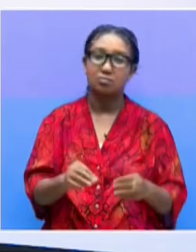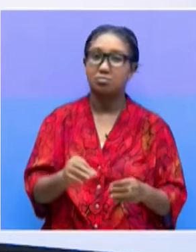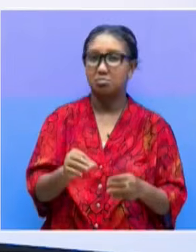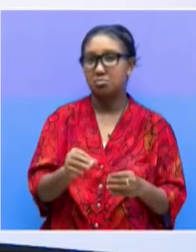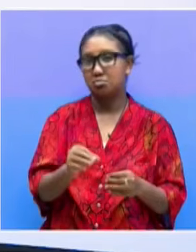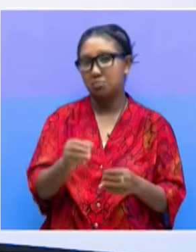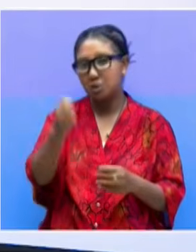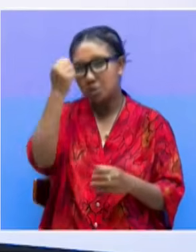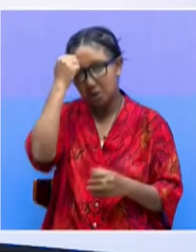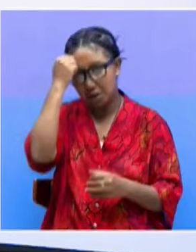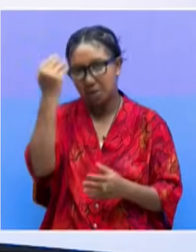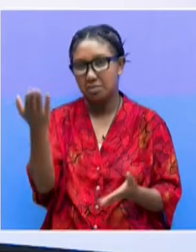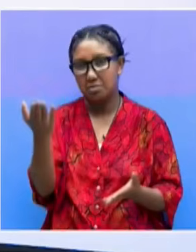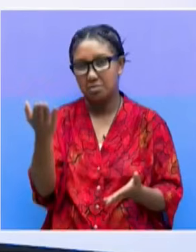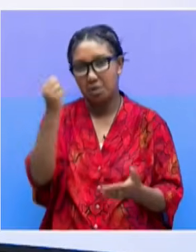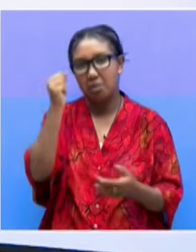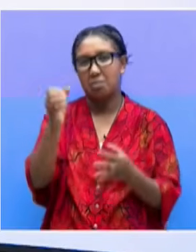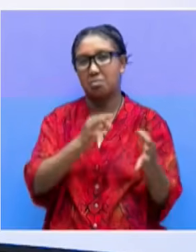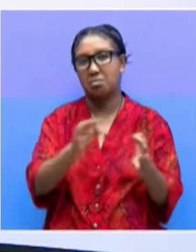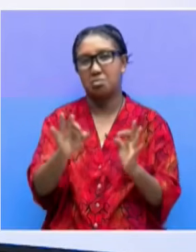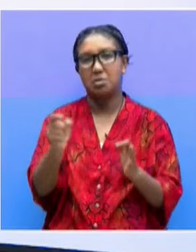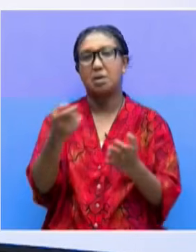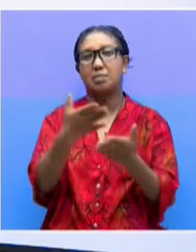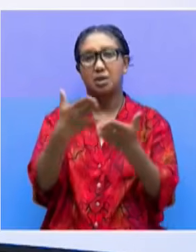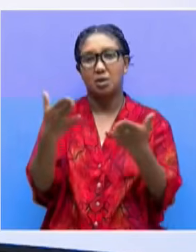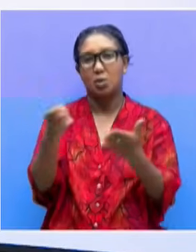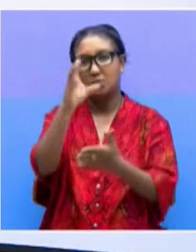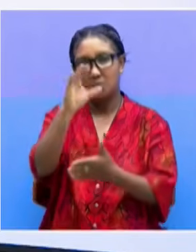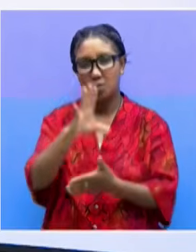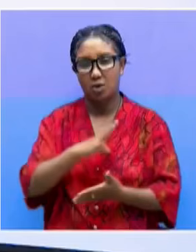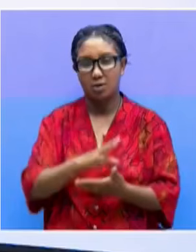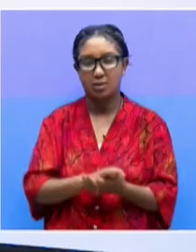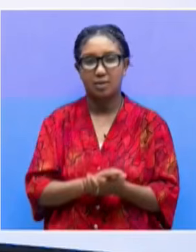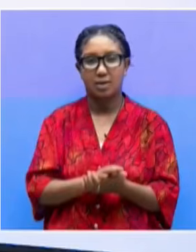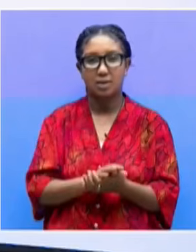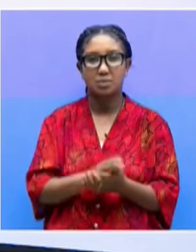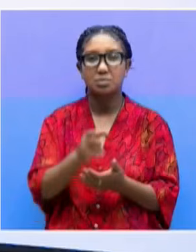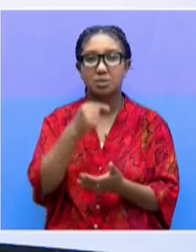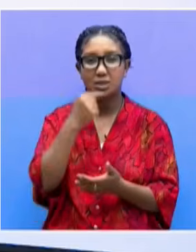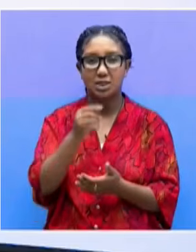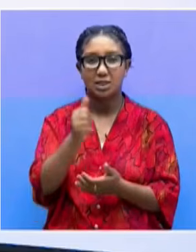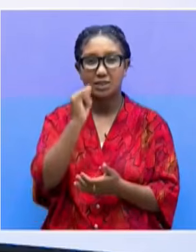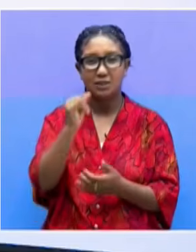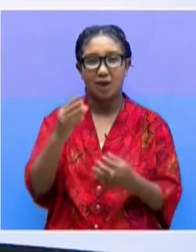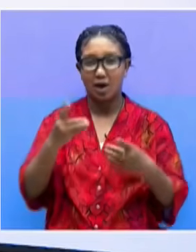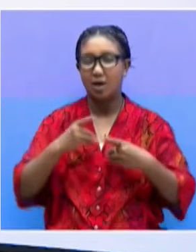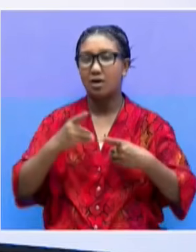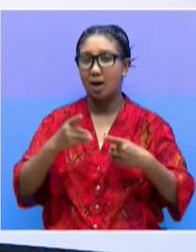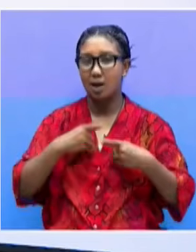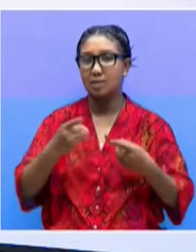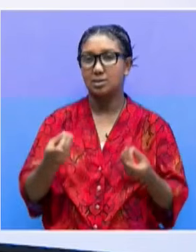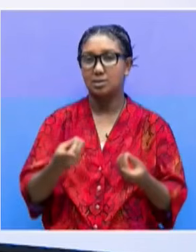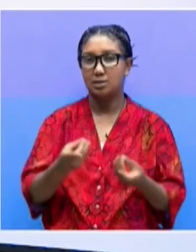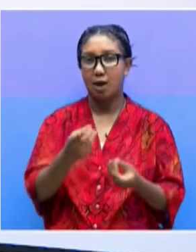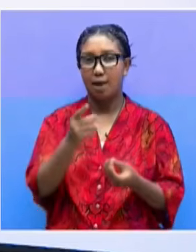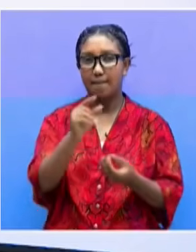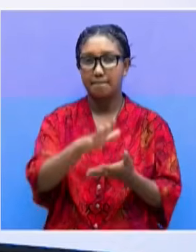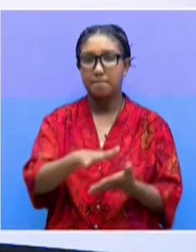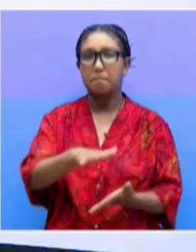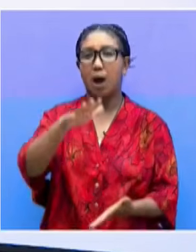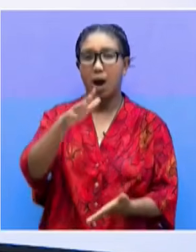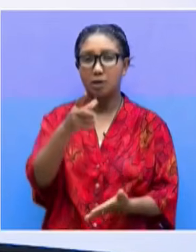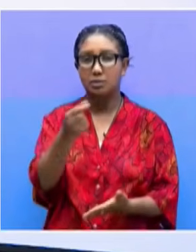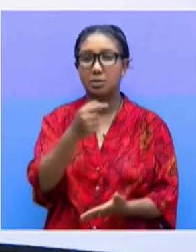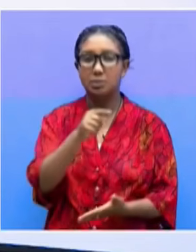our regrets, yes? Or regrets of something or someone, yeah? So what do you say? If she had had much money means